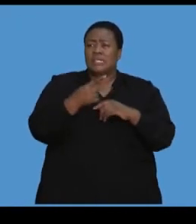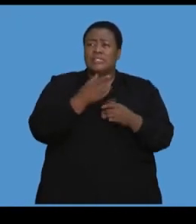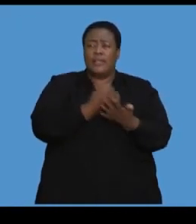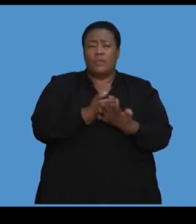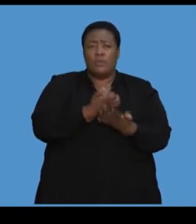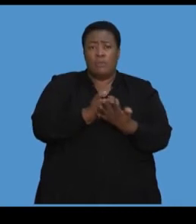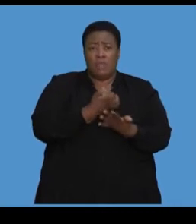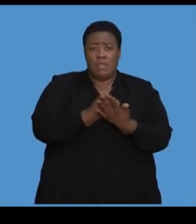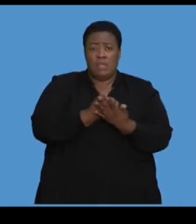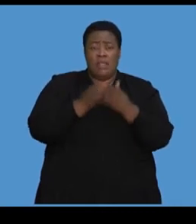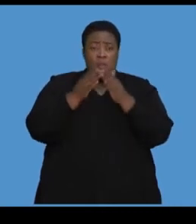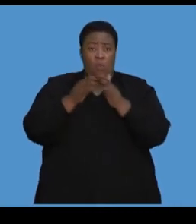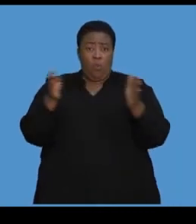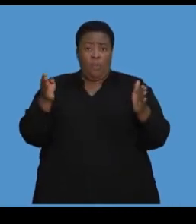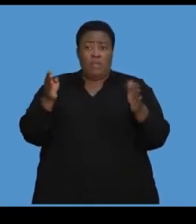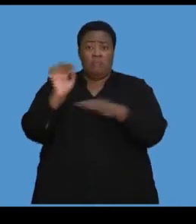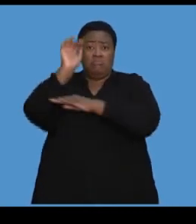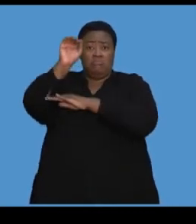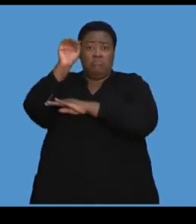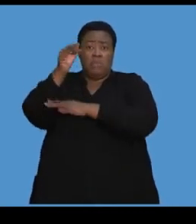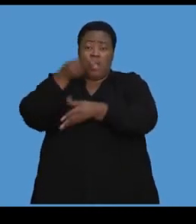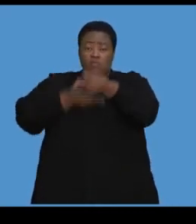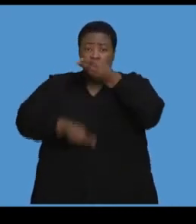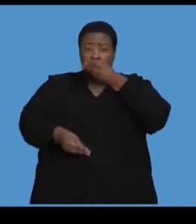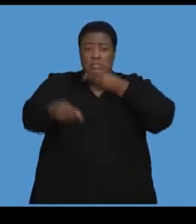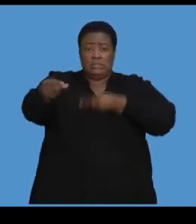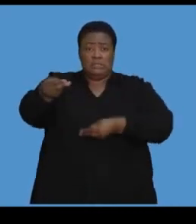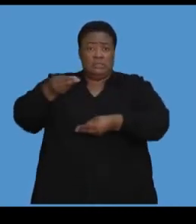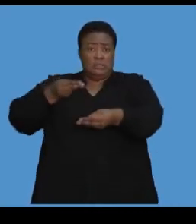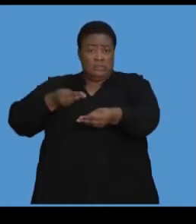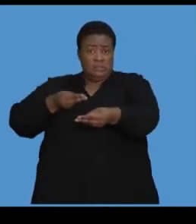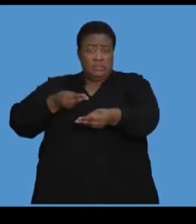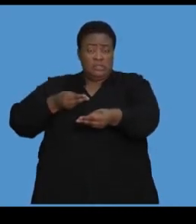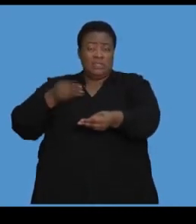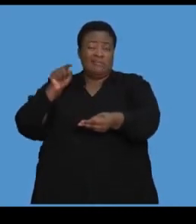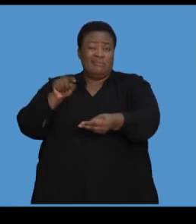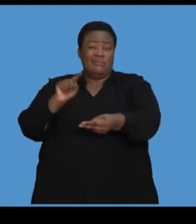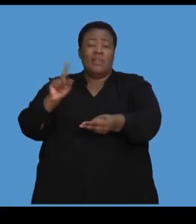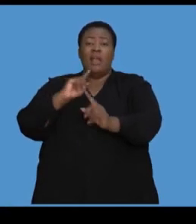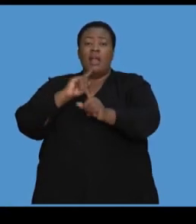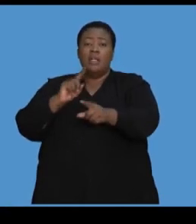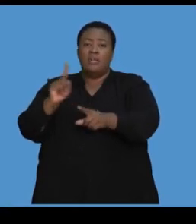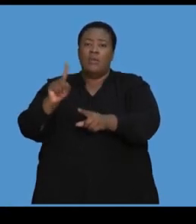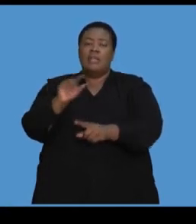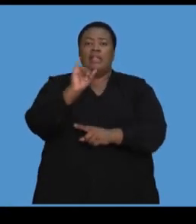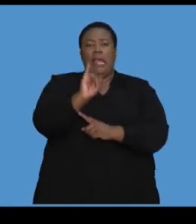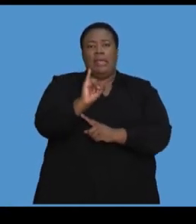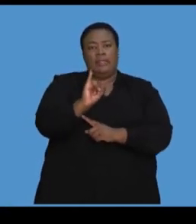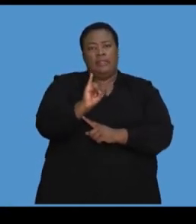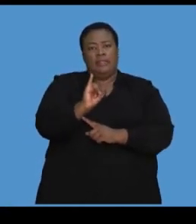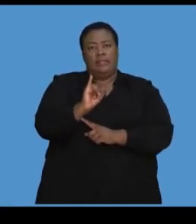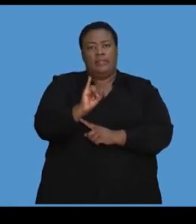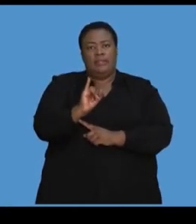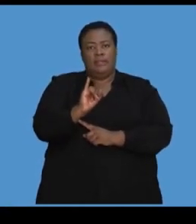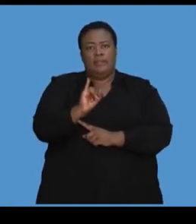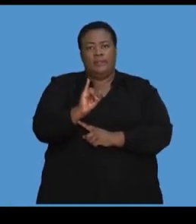an economy that is open to foreign trade. An economy that is open to foreign trade. The answer is I, which